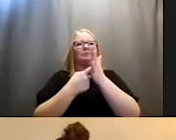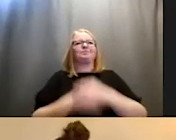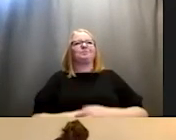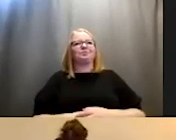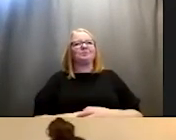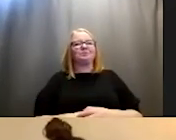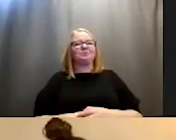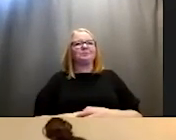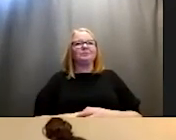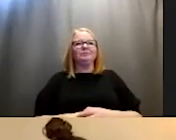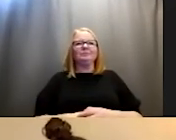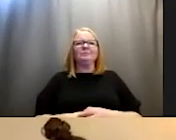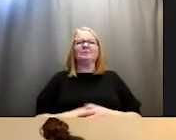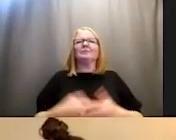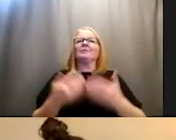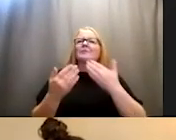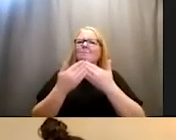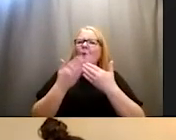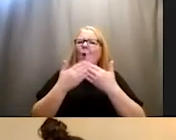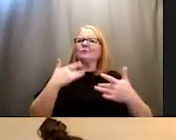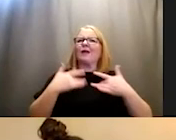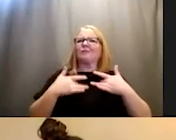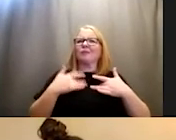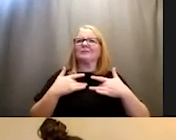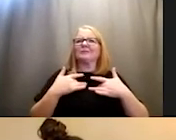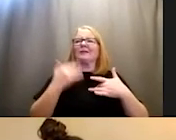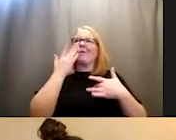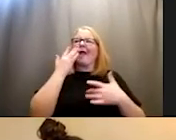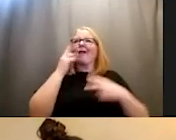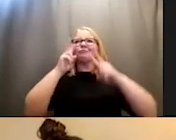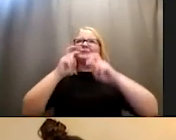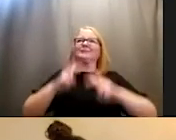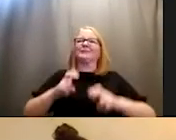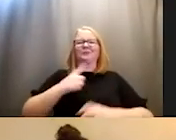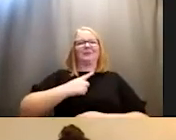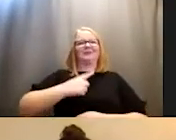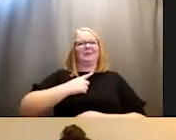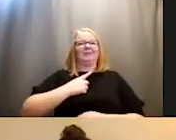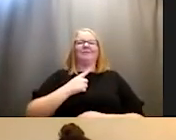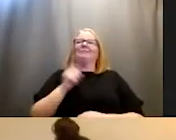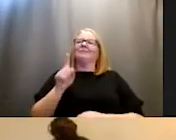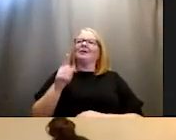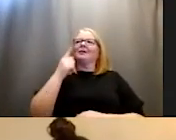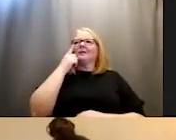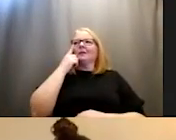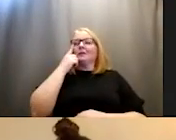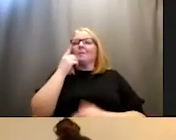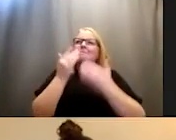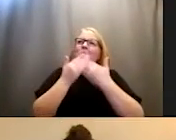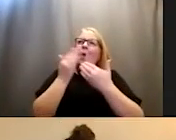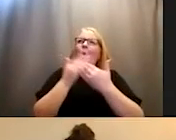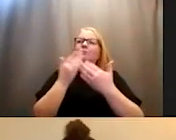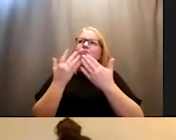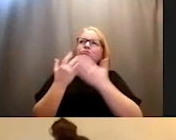One of the things I found most interesting when researching this subject was, and the most spectacular